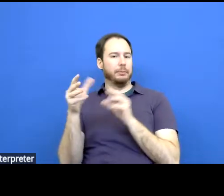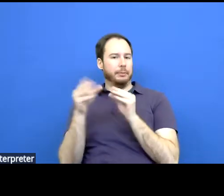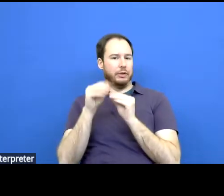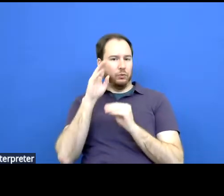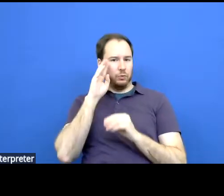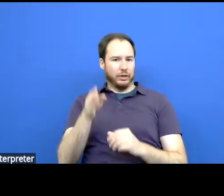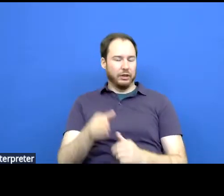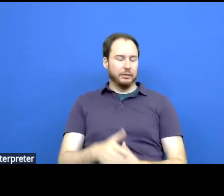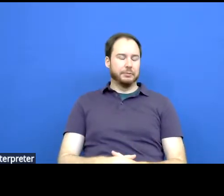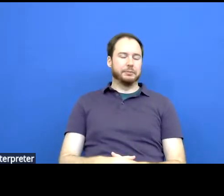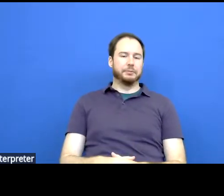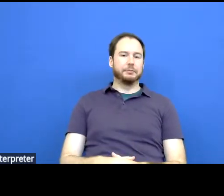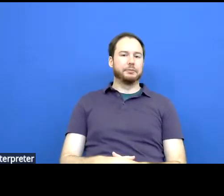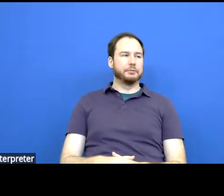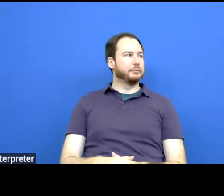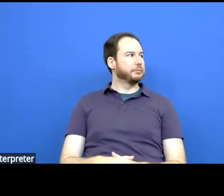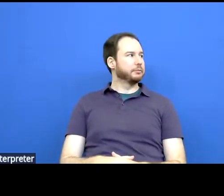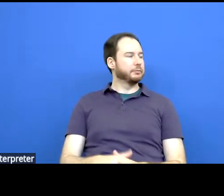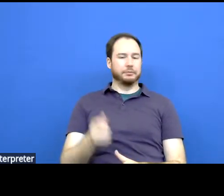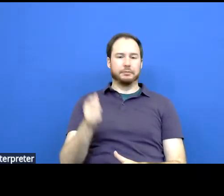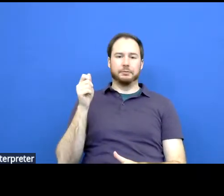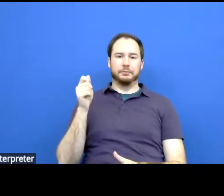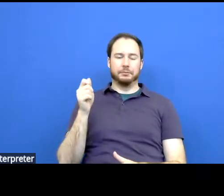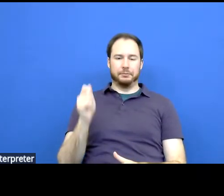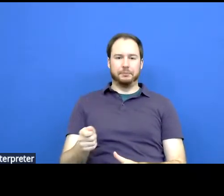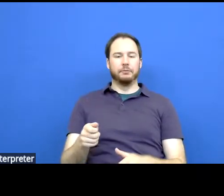for 3 weeks from today.